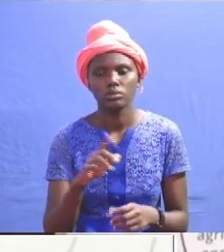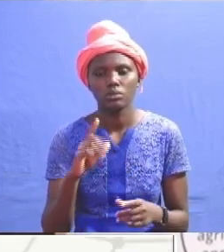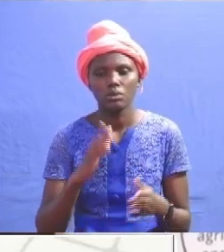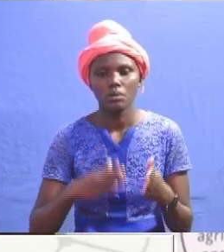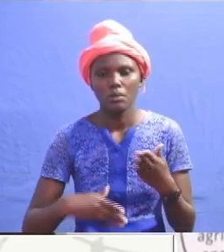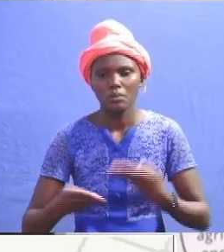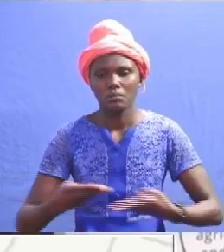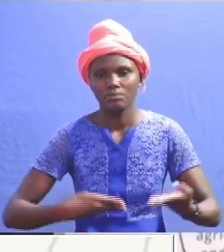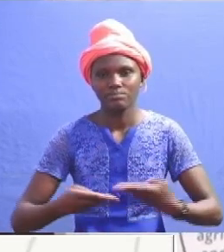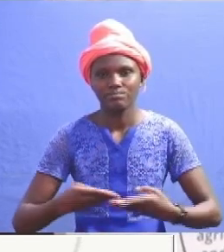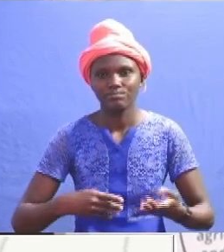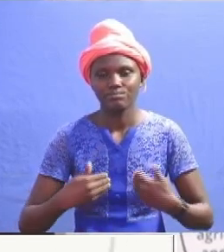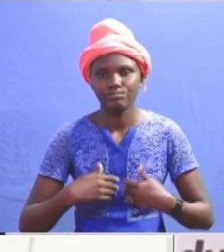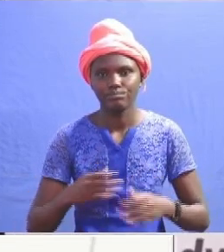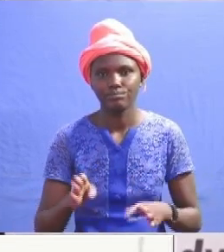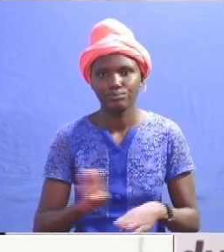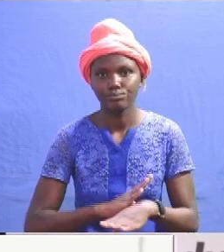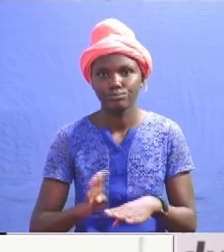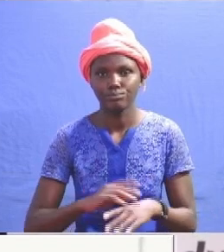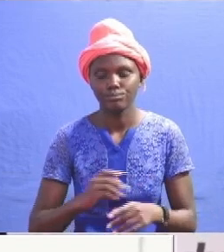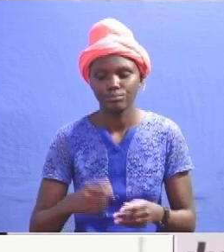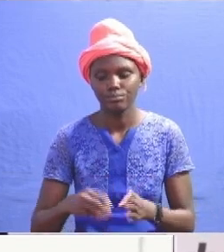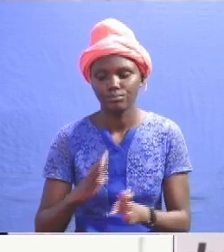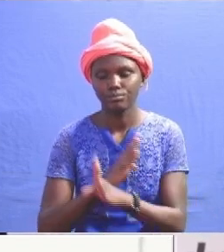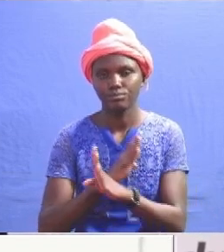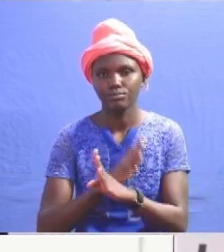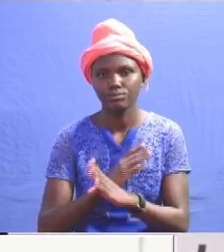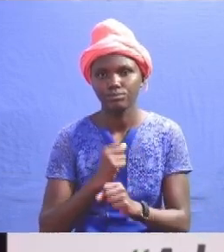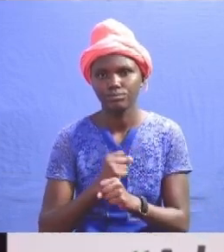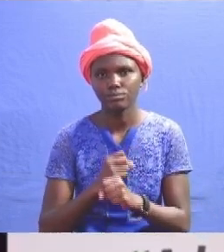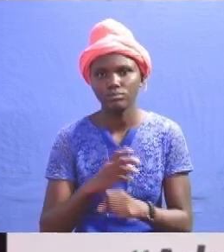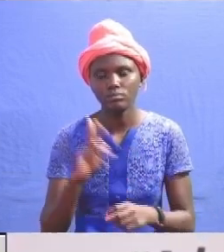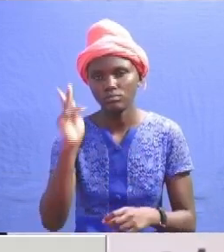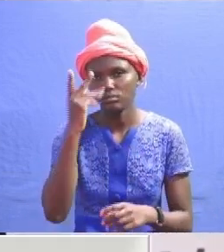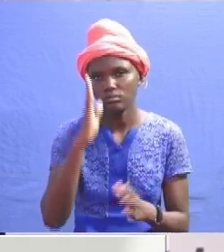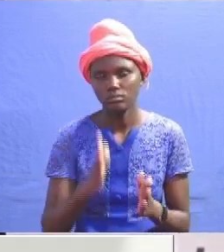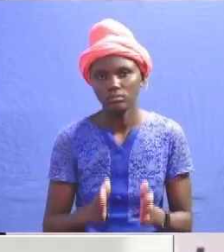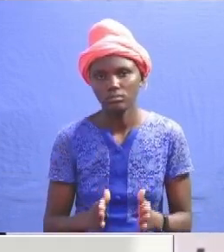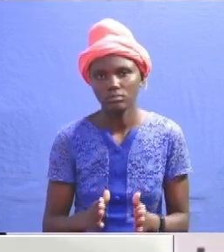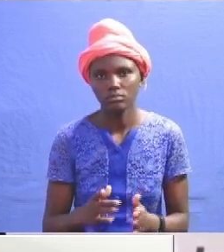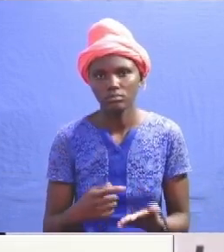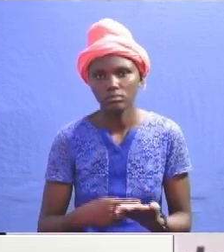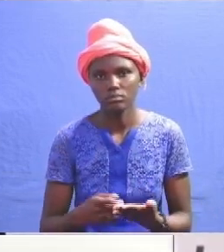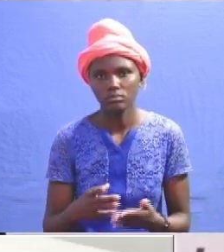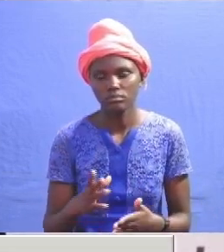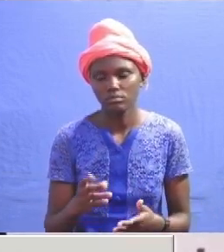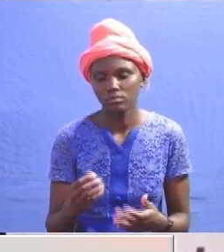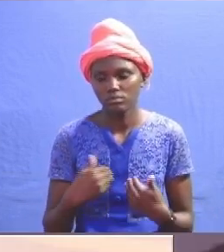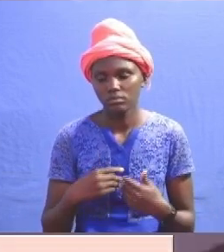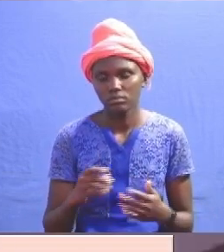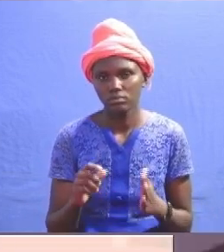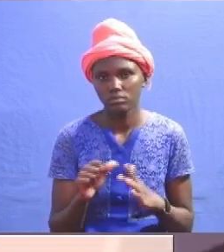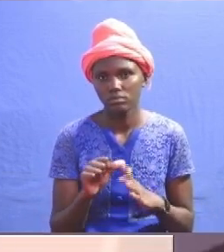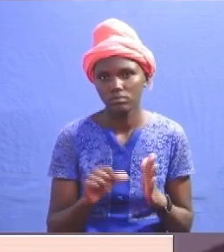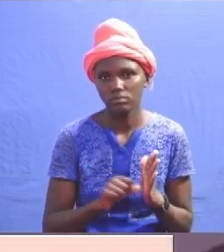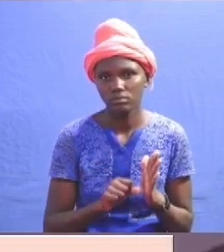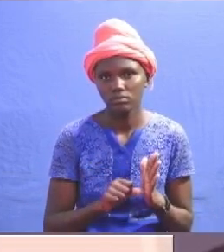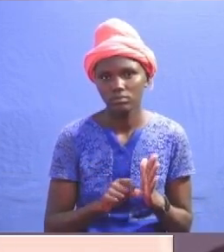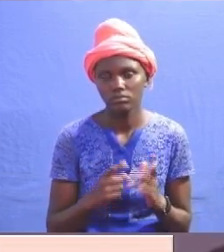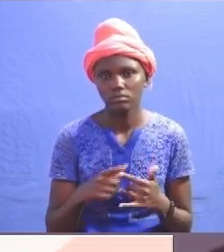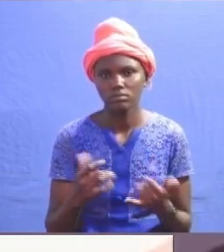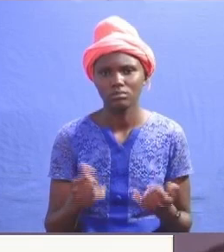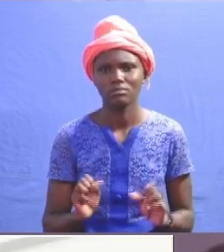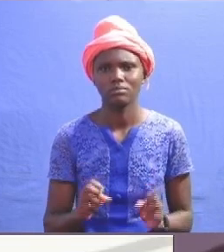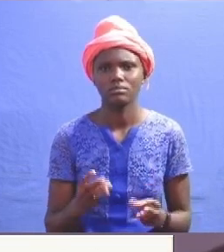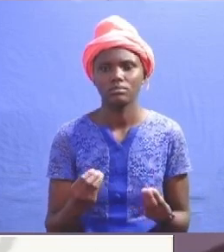the business of assuring the safety of Kenyans in the wake of these advancements. This is the 5th year of planting PT